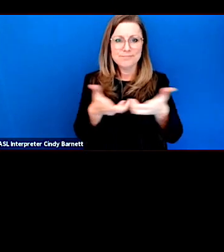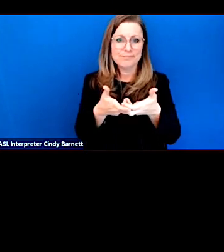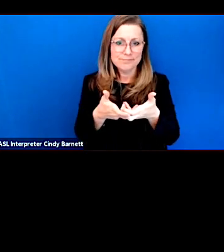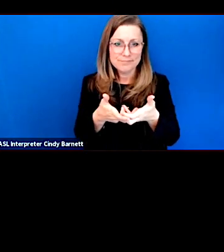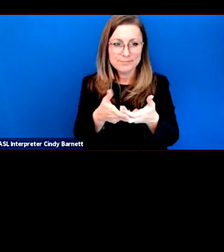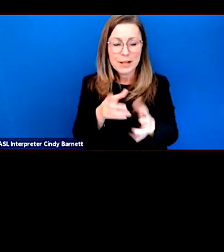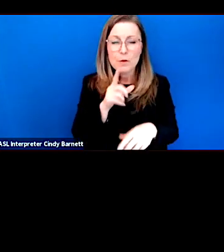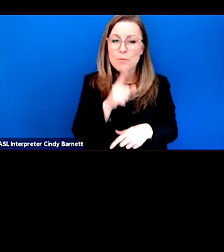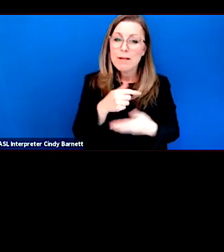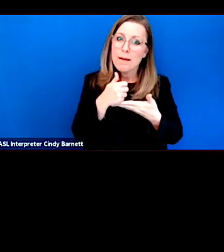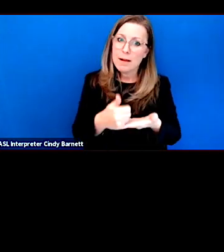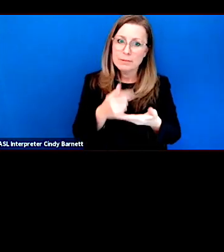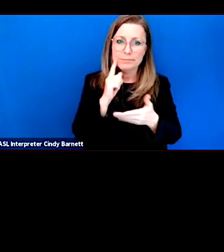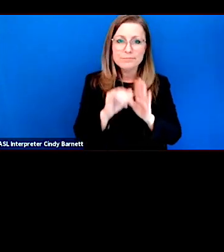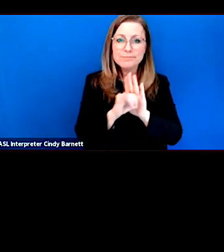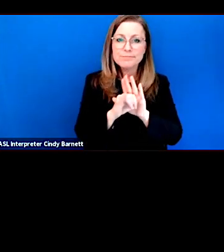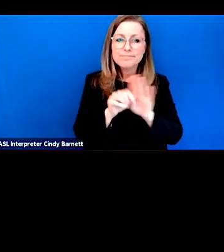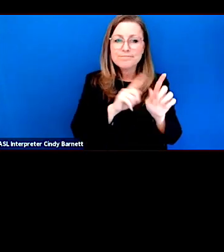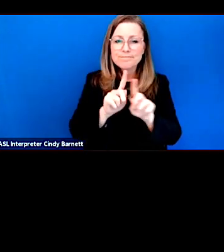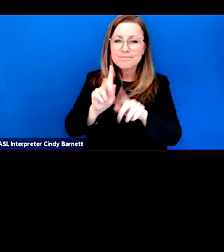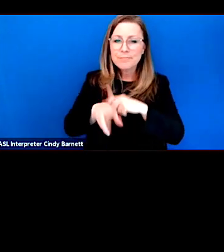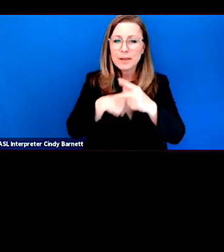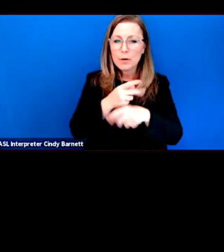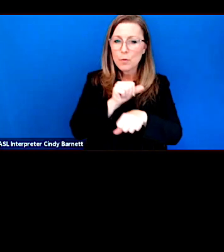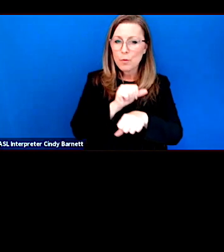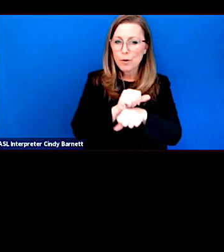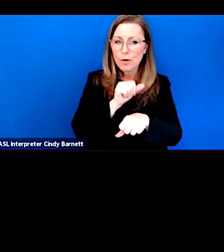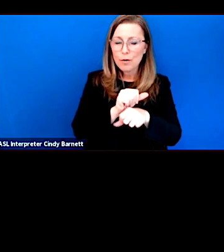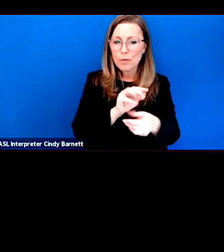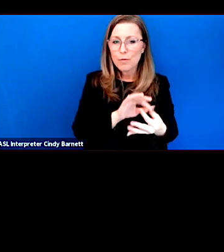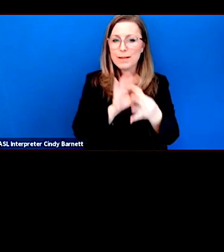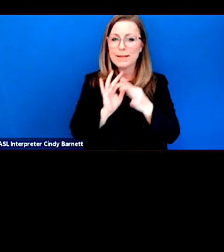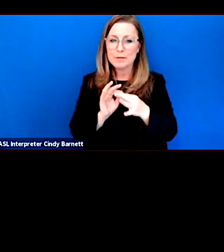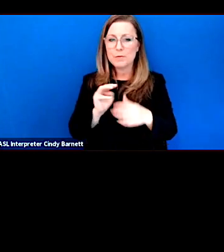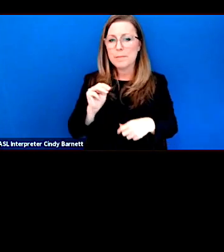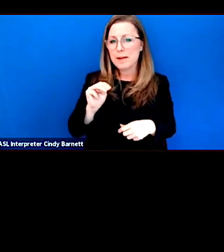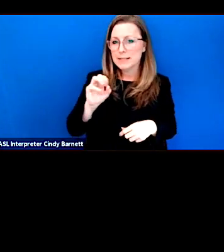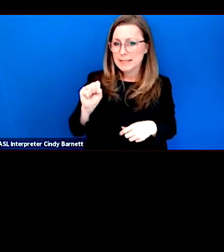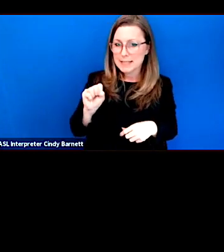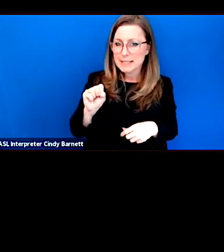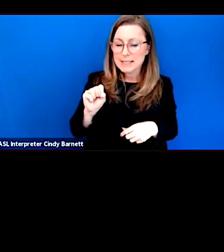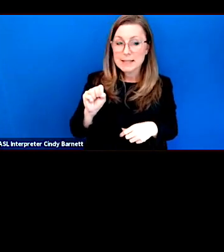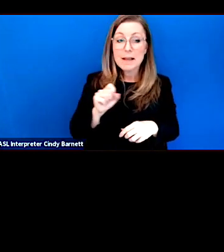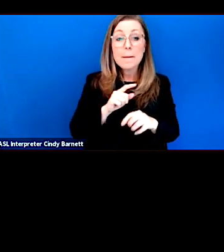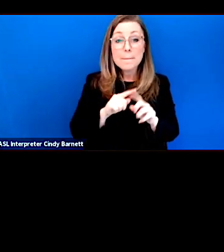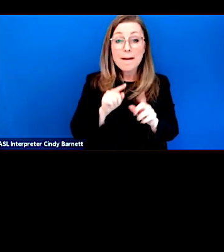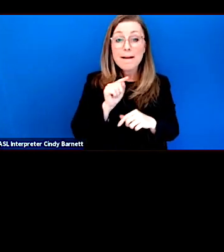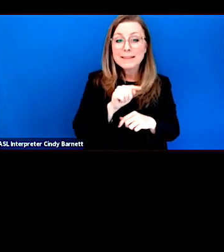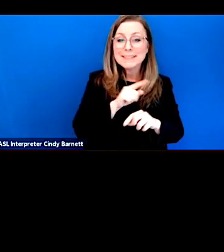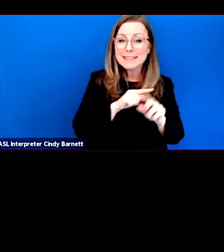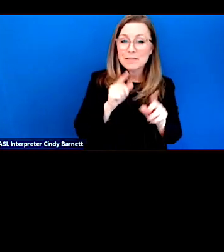in your metasynthesis. But it's different because it utilizes the references of a literature piece rather than the cited by